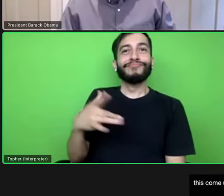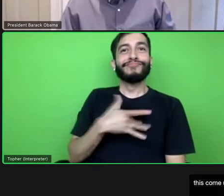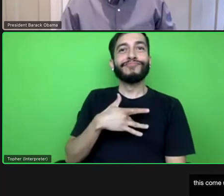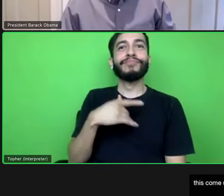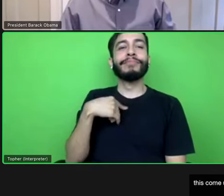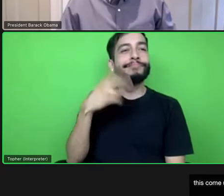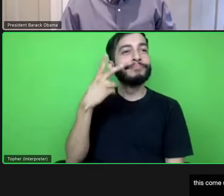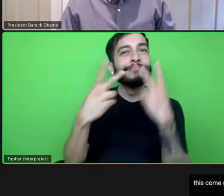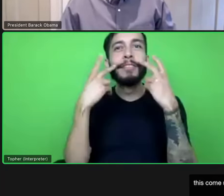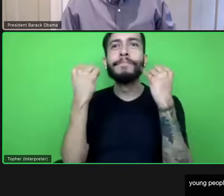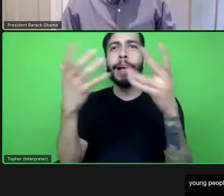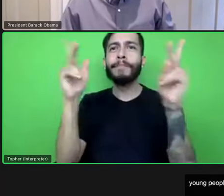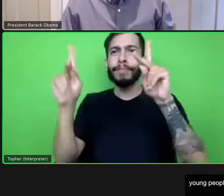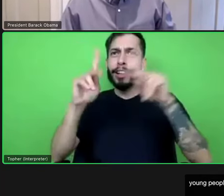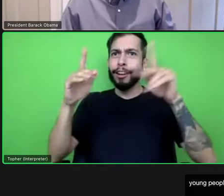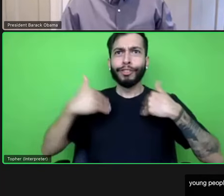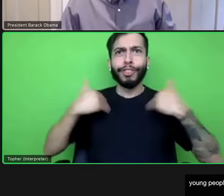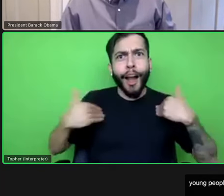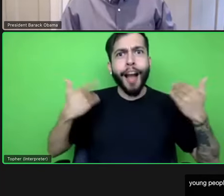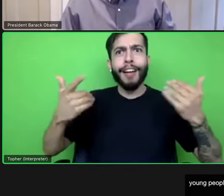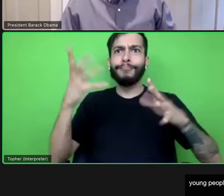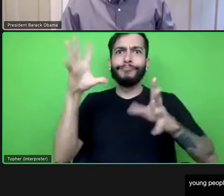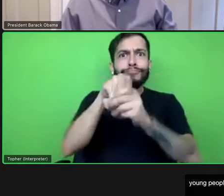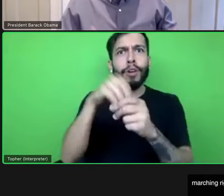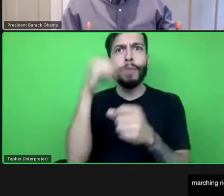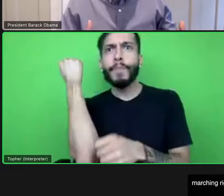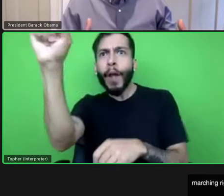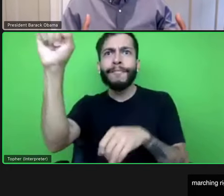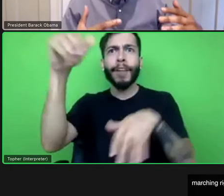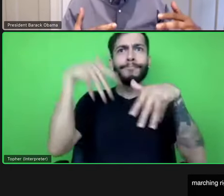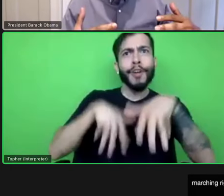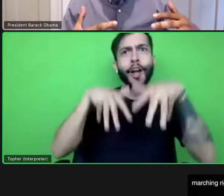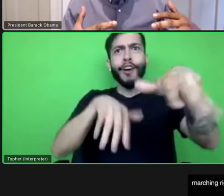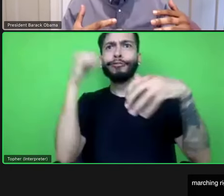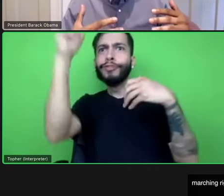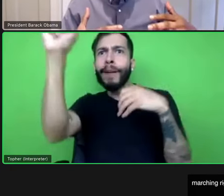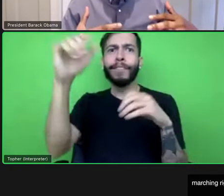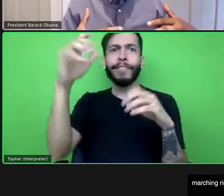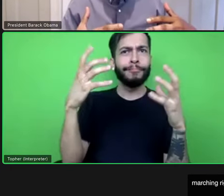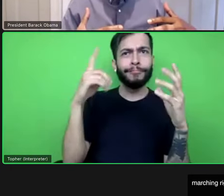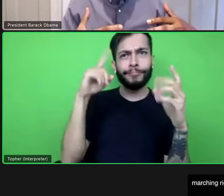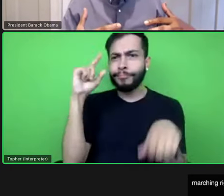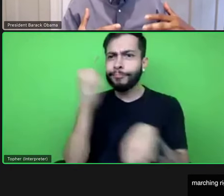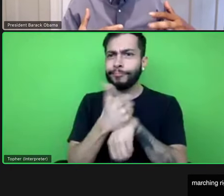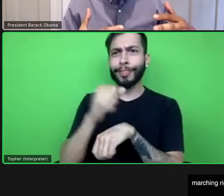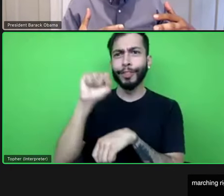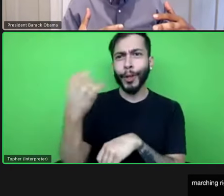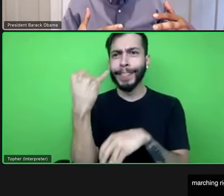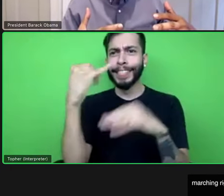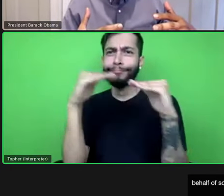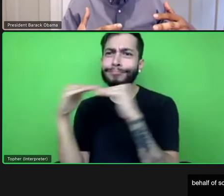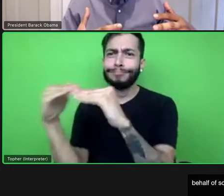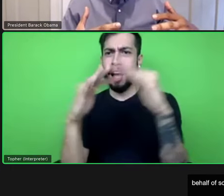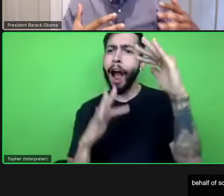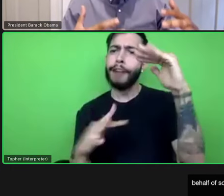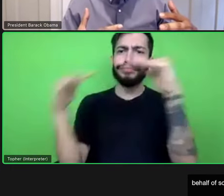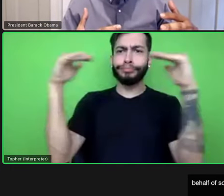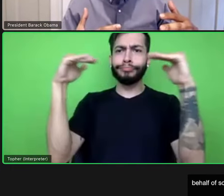of social justice issues. How do you see the relationship